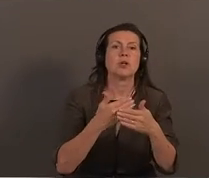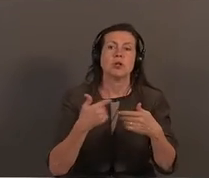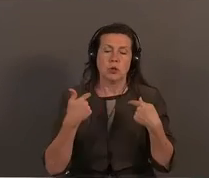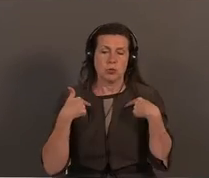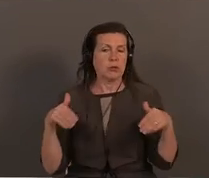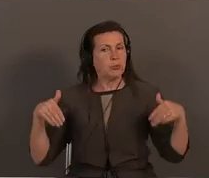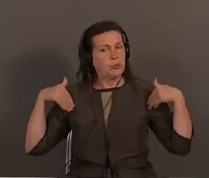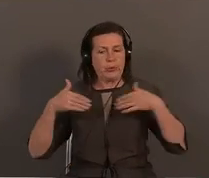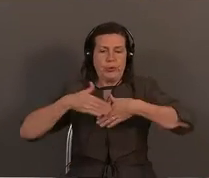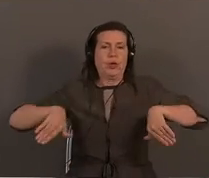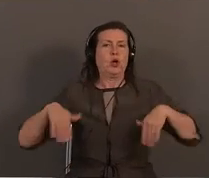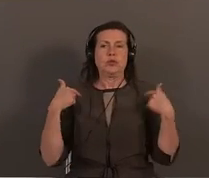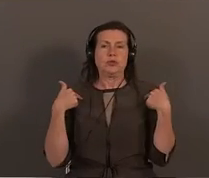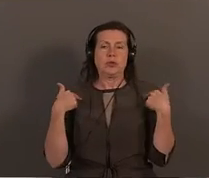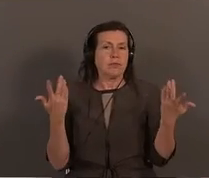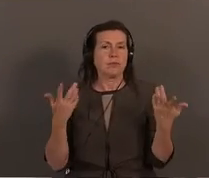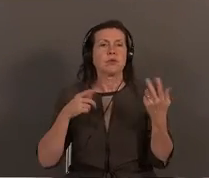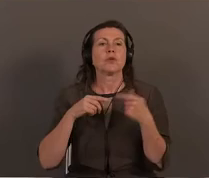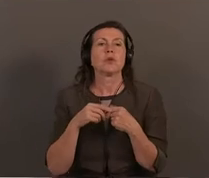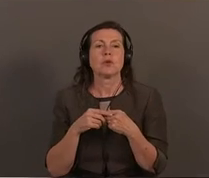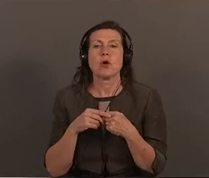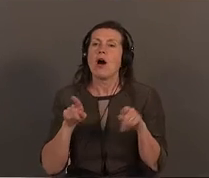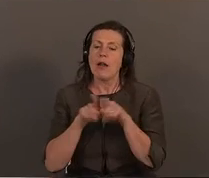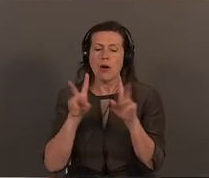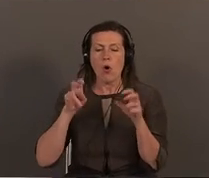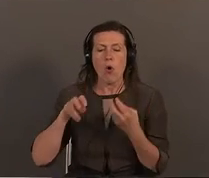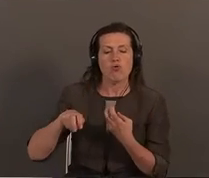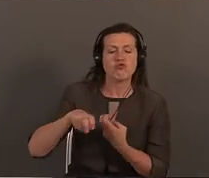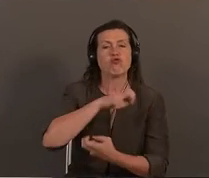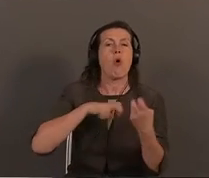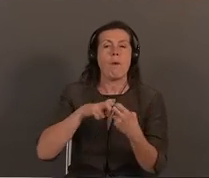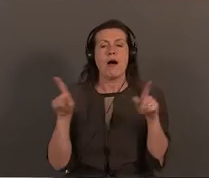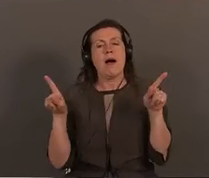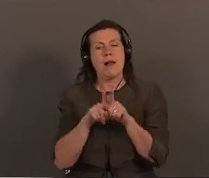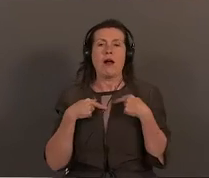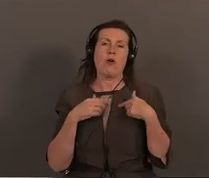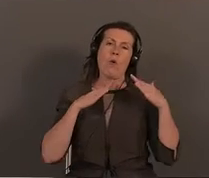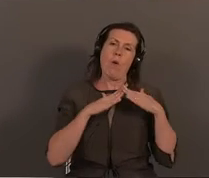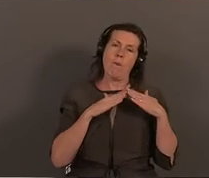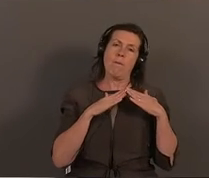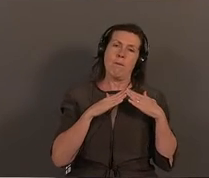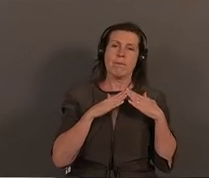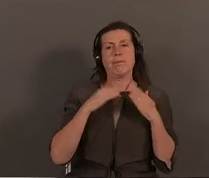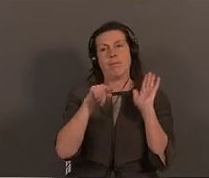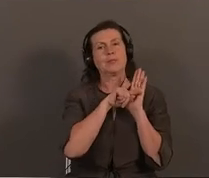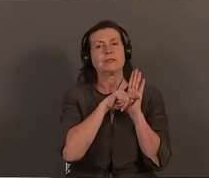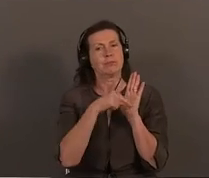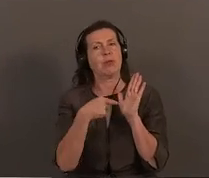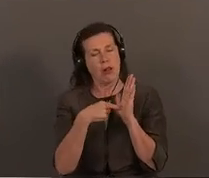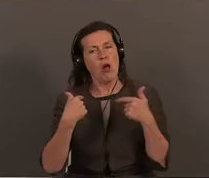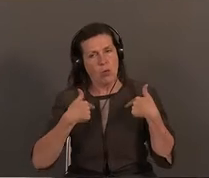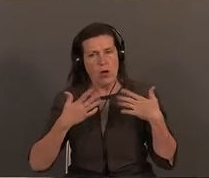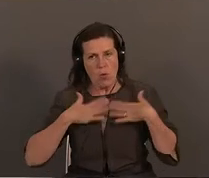are fostering this Roam Like at Home principle, and hopefully we will in the future be in charge also of